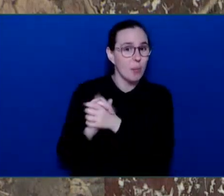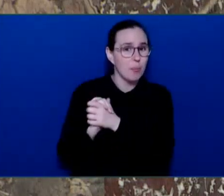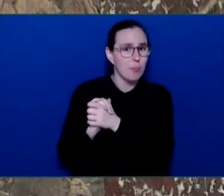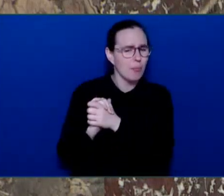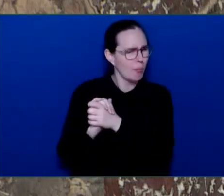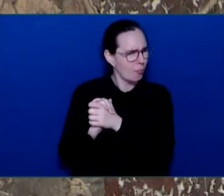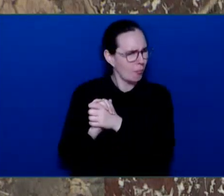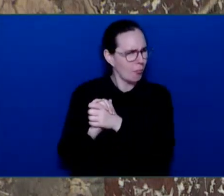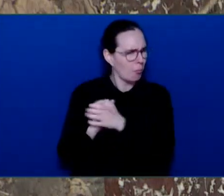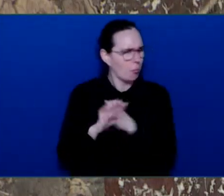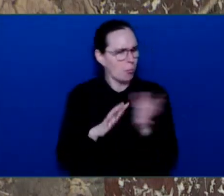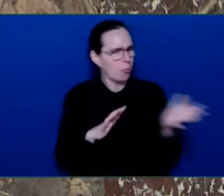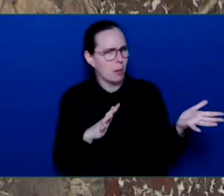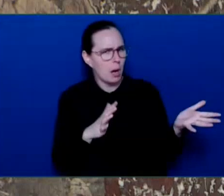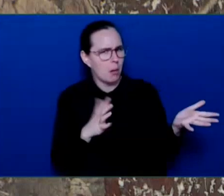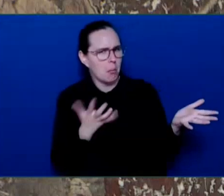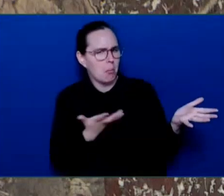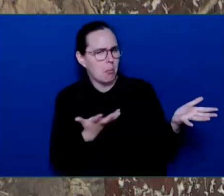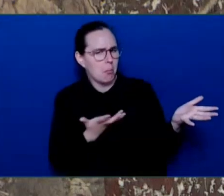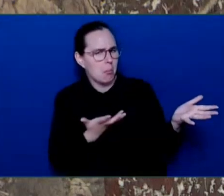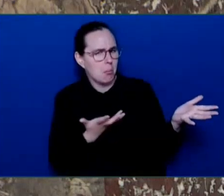up.